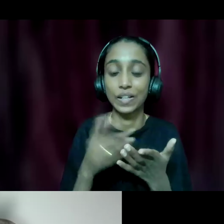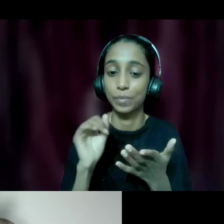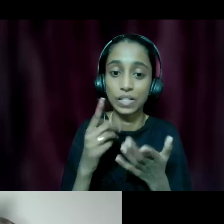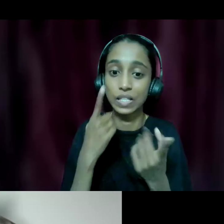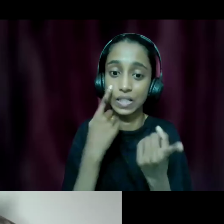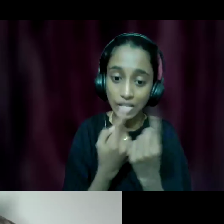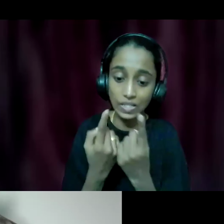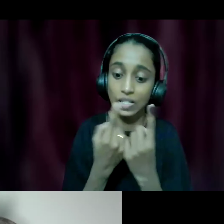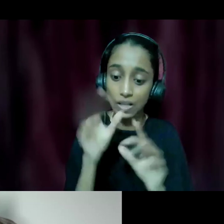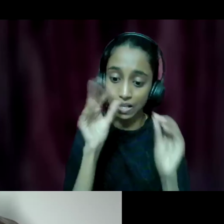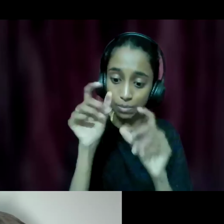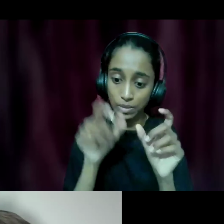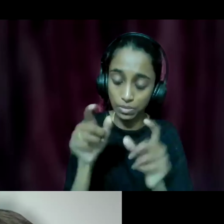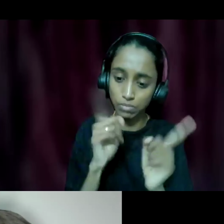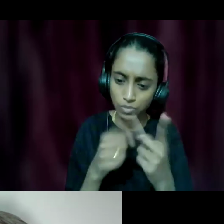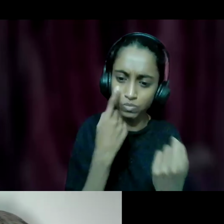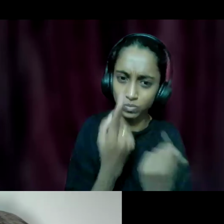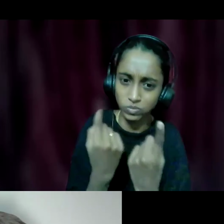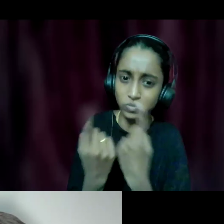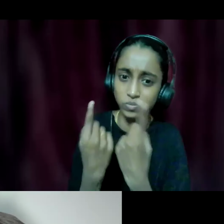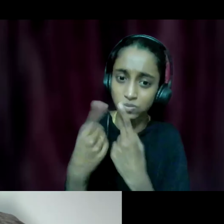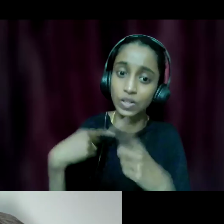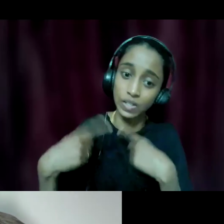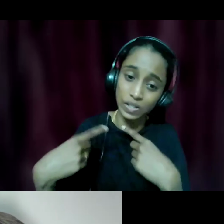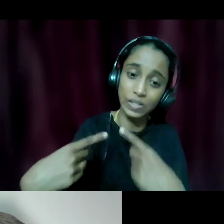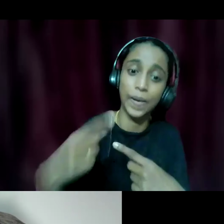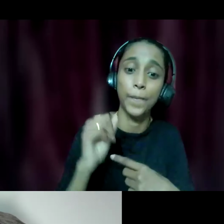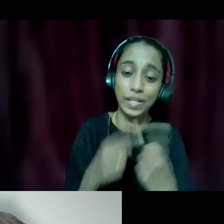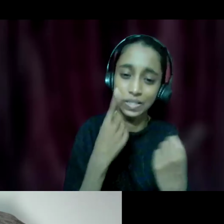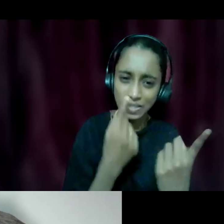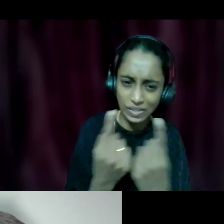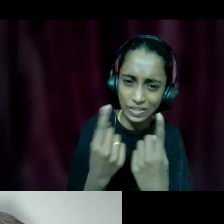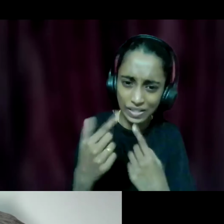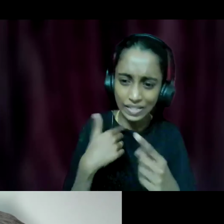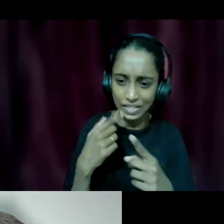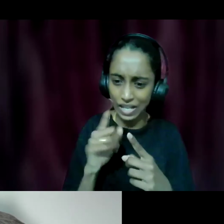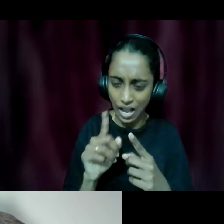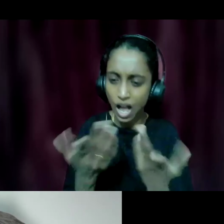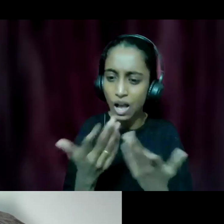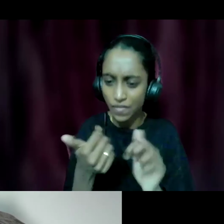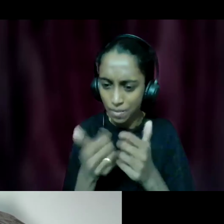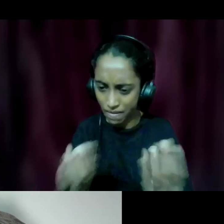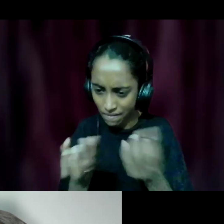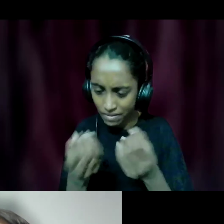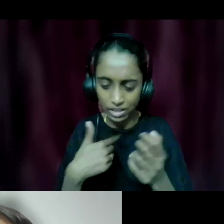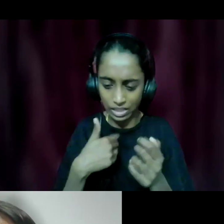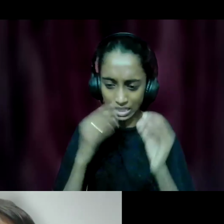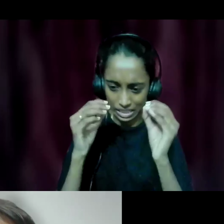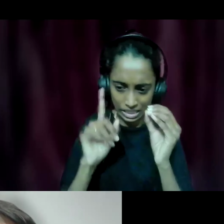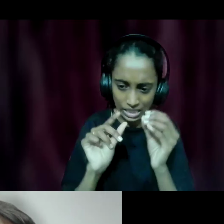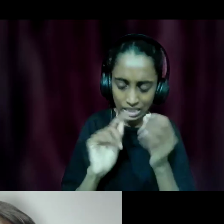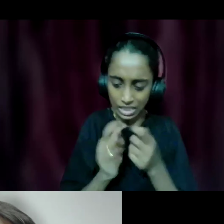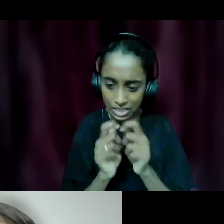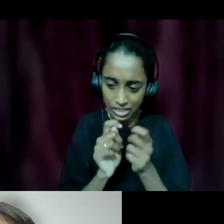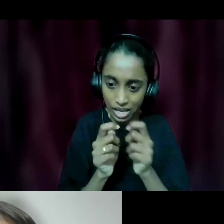the learners regularly. If you assess the learners regularly and adjust your teaching accordingly, you will automatically have good